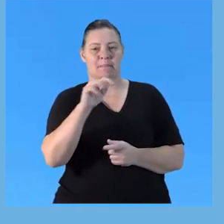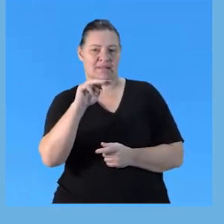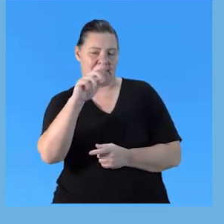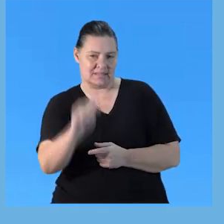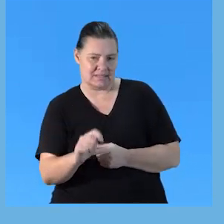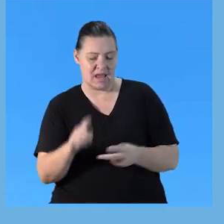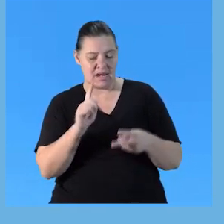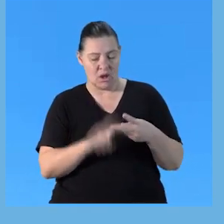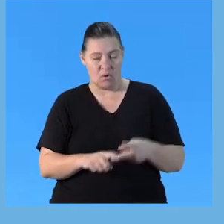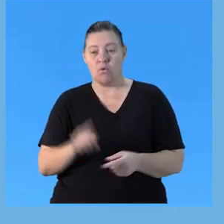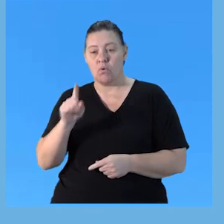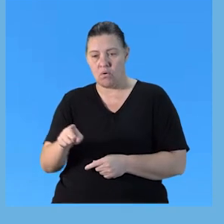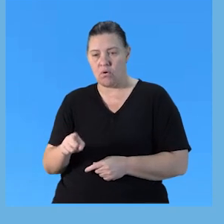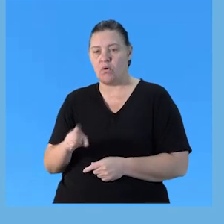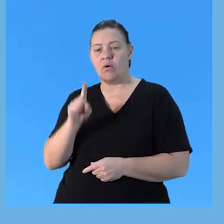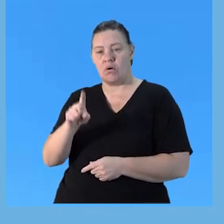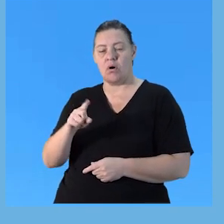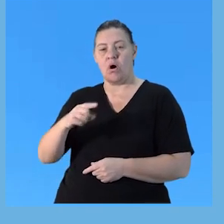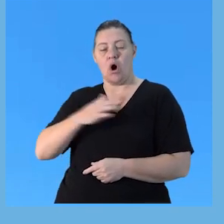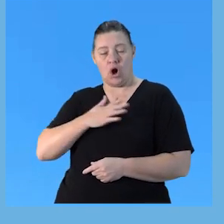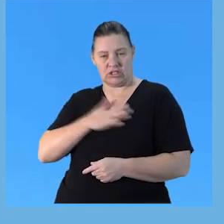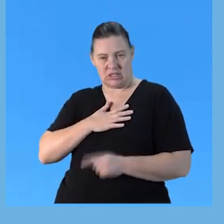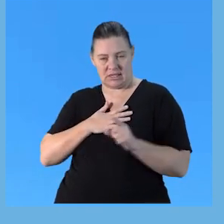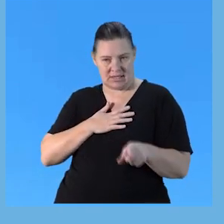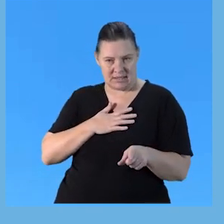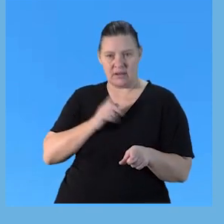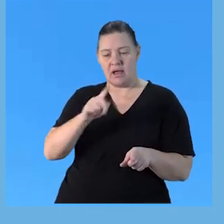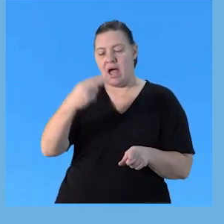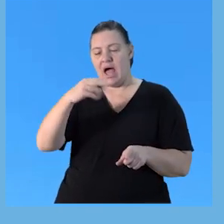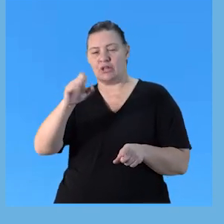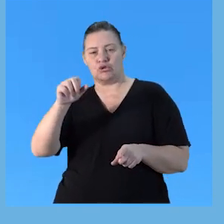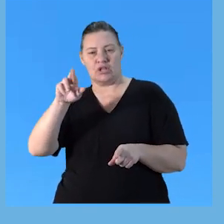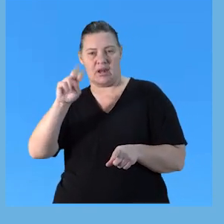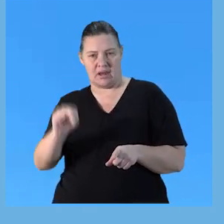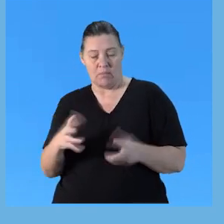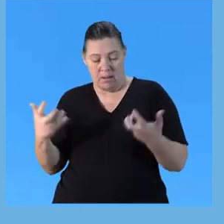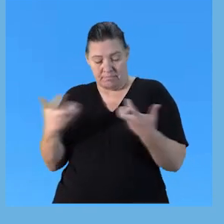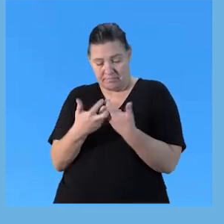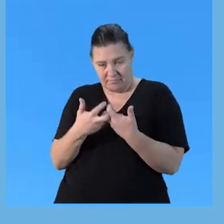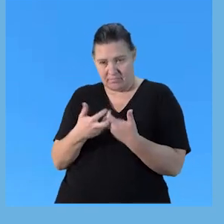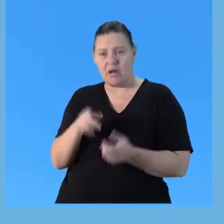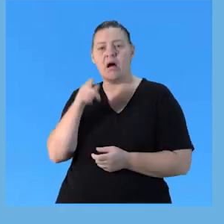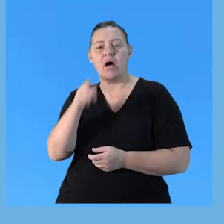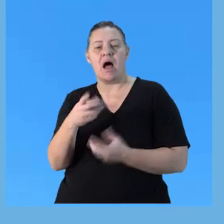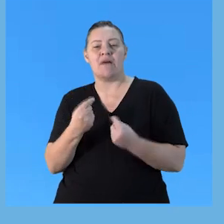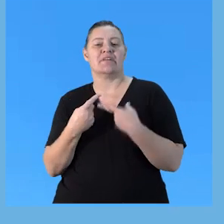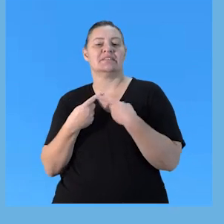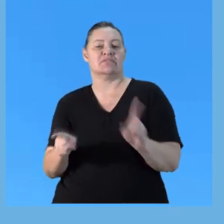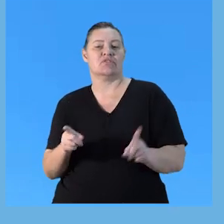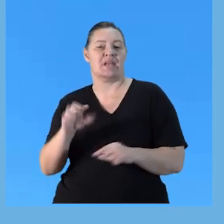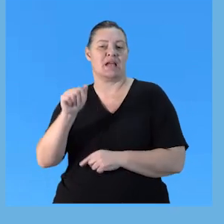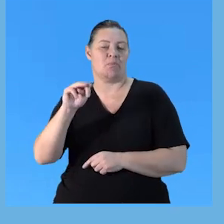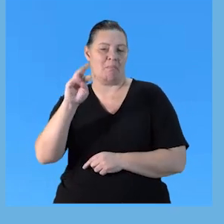low. So by us setting up a value for this, we are basically manipulating the current that you're going to be having within